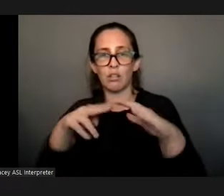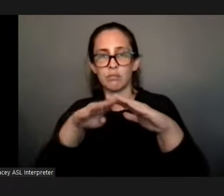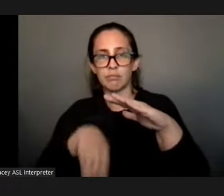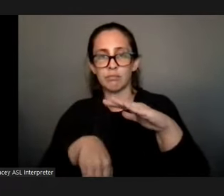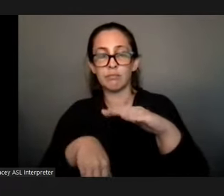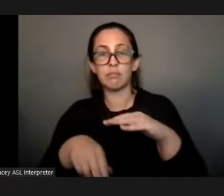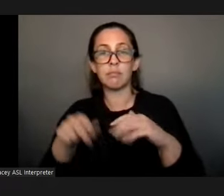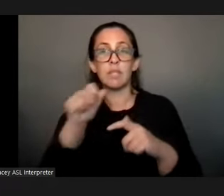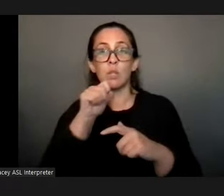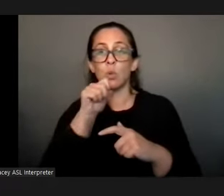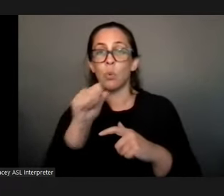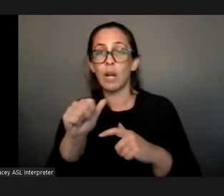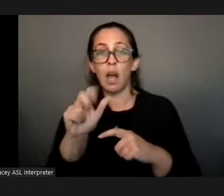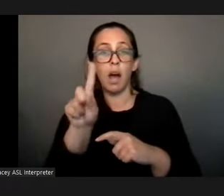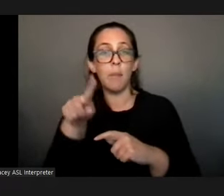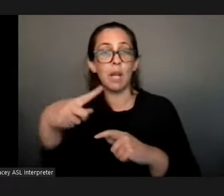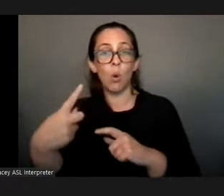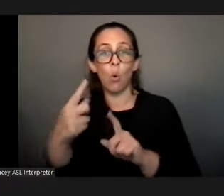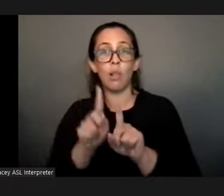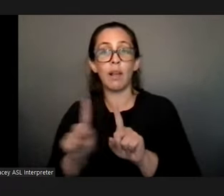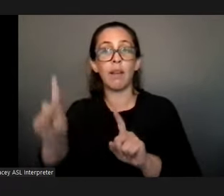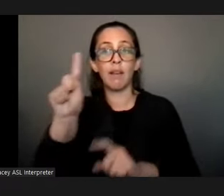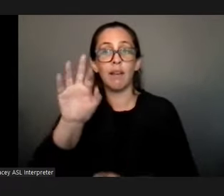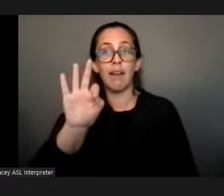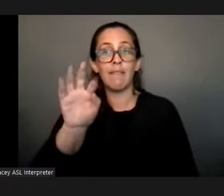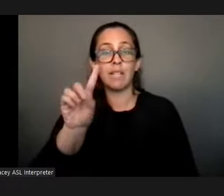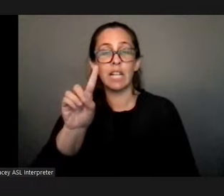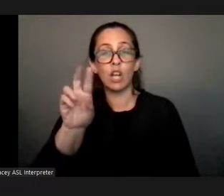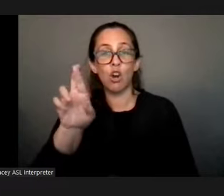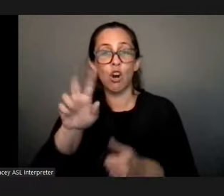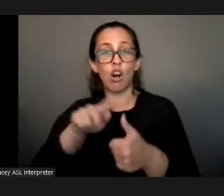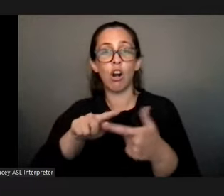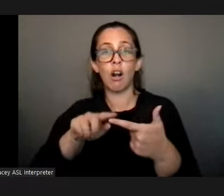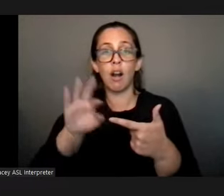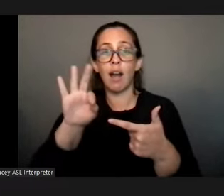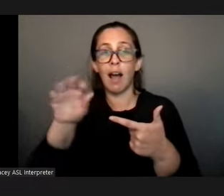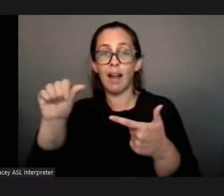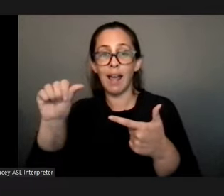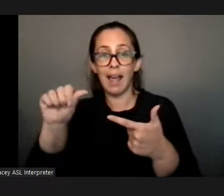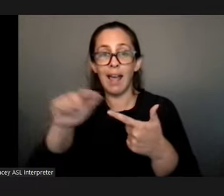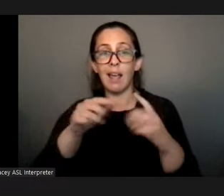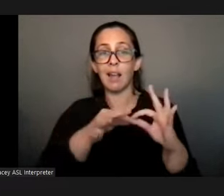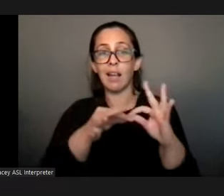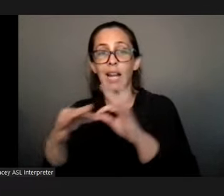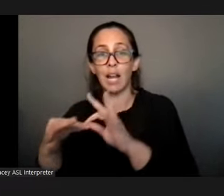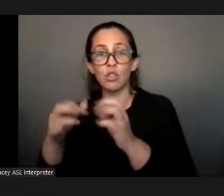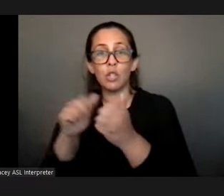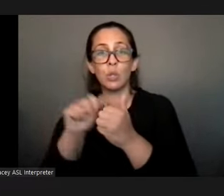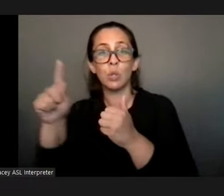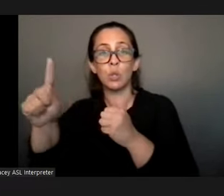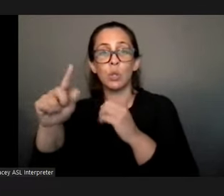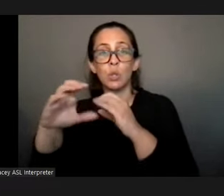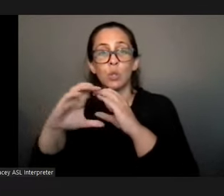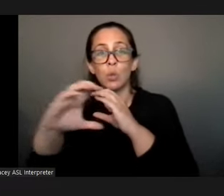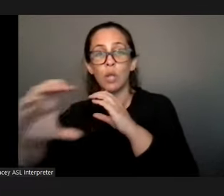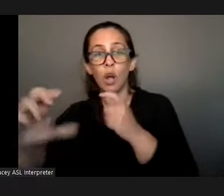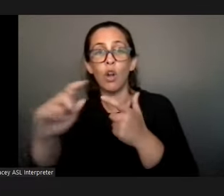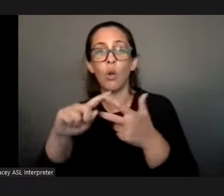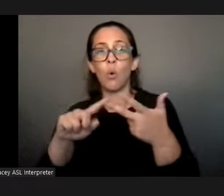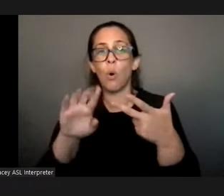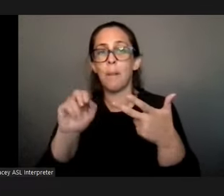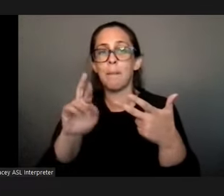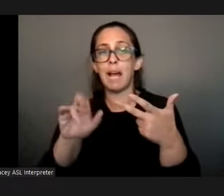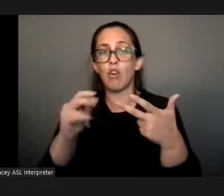to vehicles that are solely using the FDR Drive, Route 9A West Side Highway, including connections to the UL Carry Tunnel, or the Battery Park